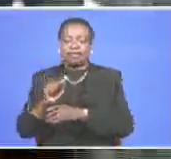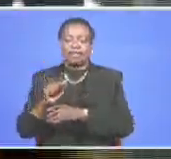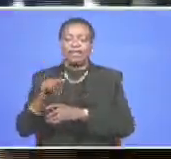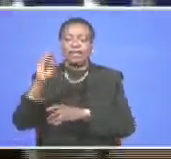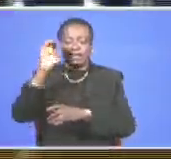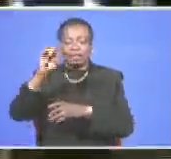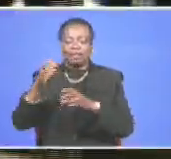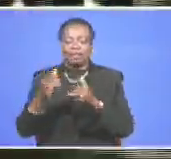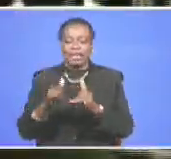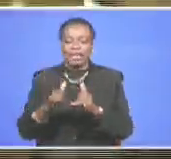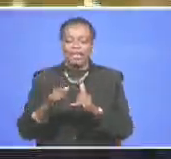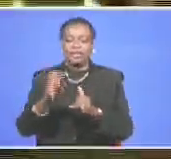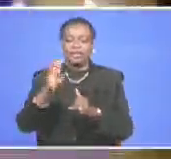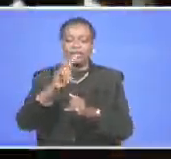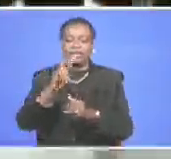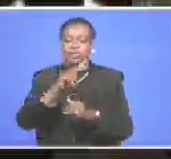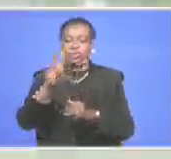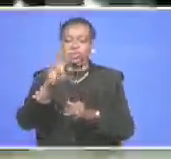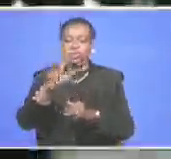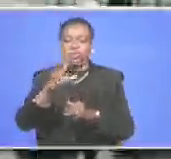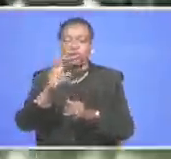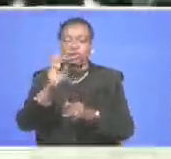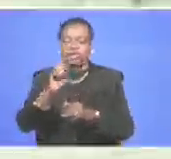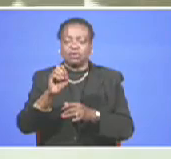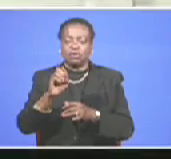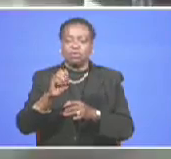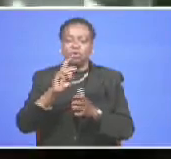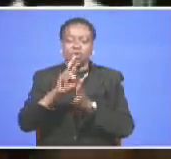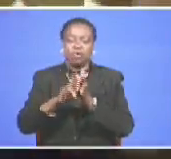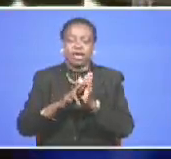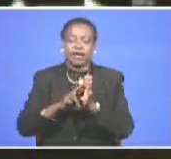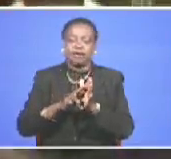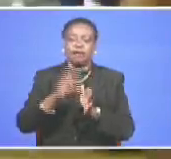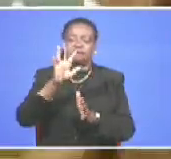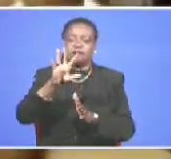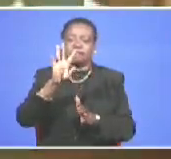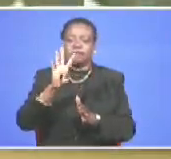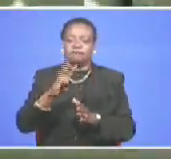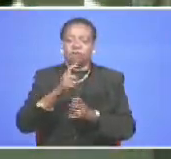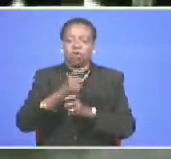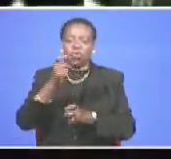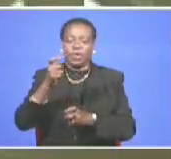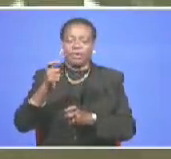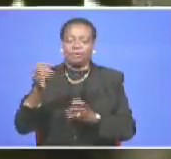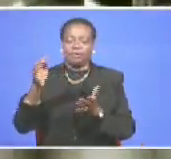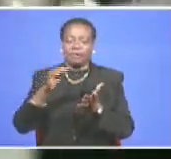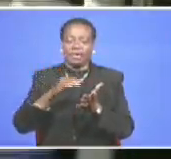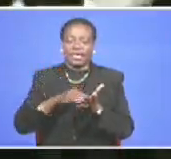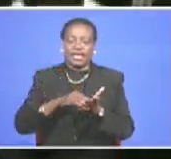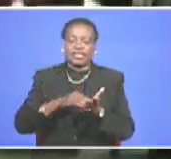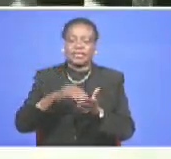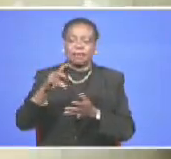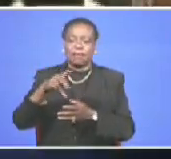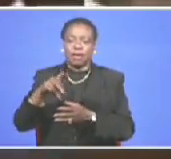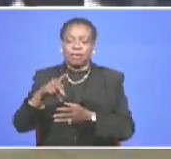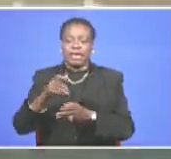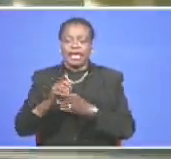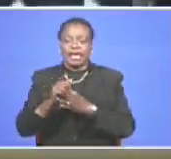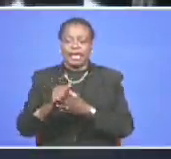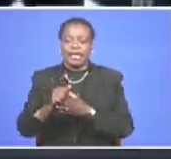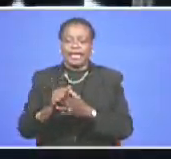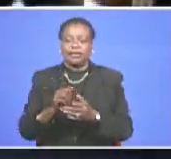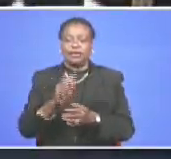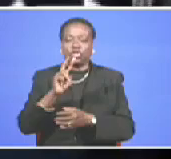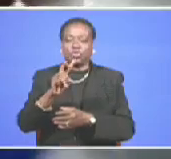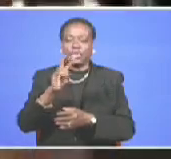to a 3-0 record. In the most recent victory, an 87-54 win against Lake Howell, Blaze led the team with 28 points, 6 rebounds,